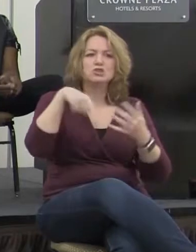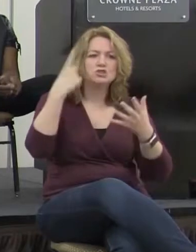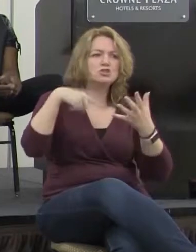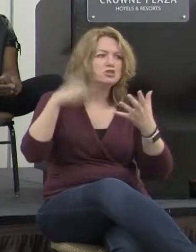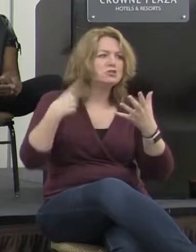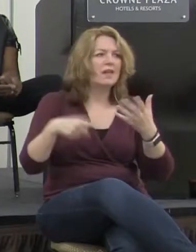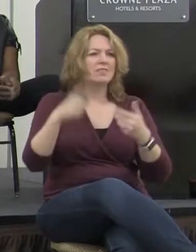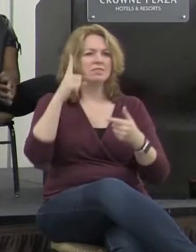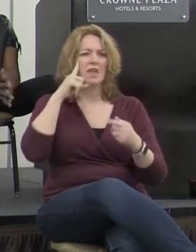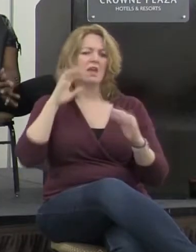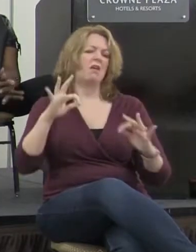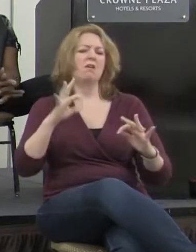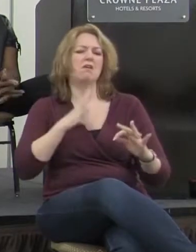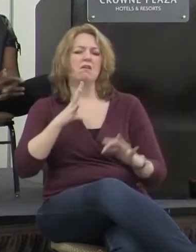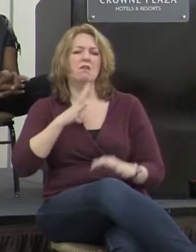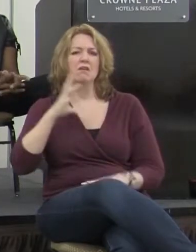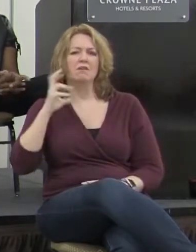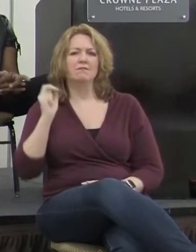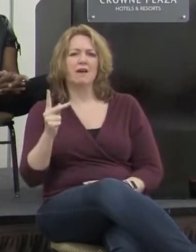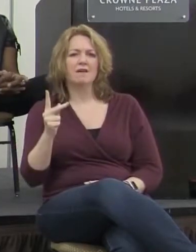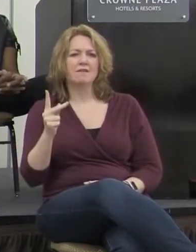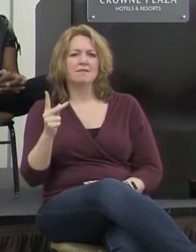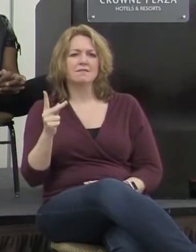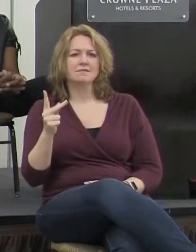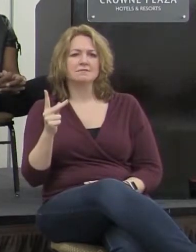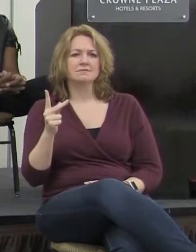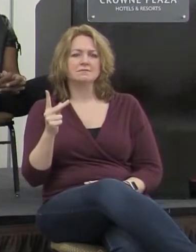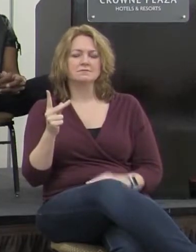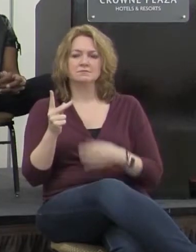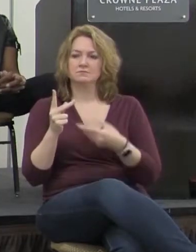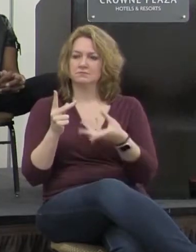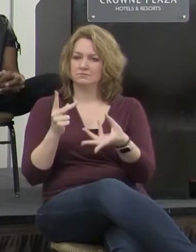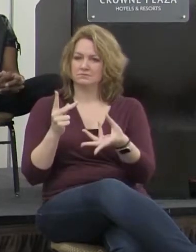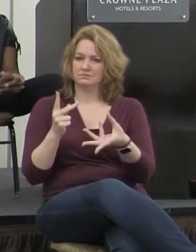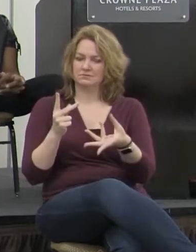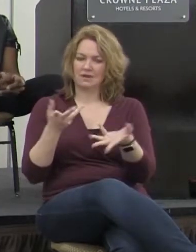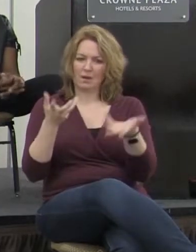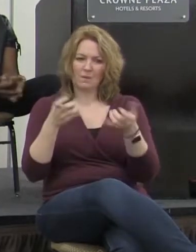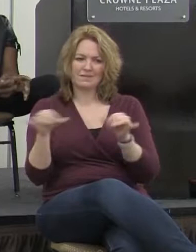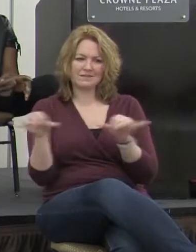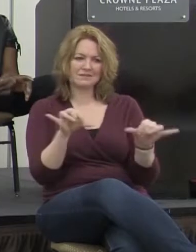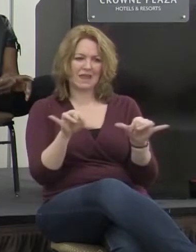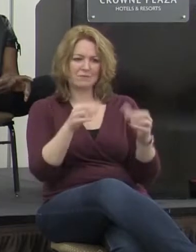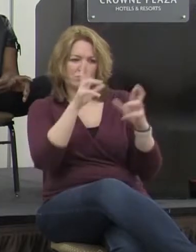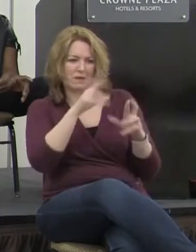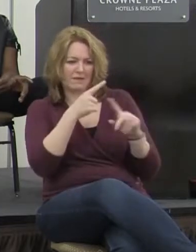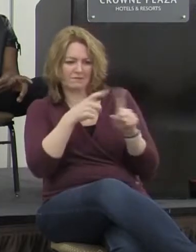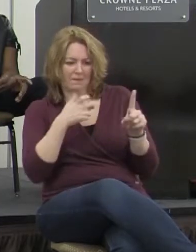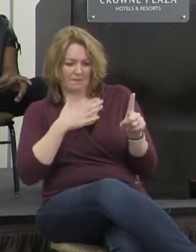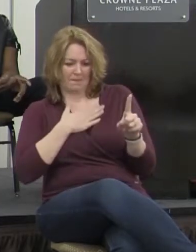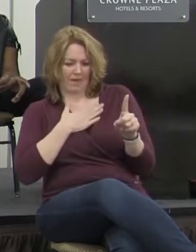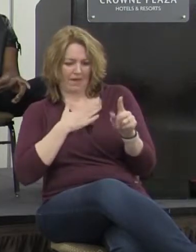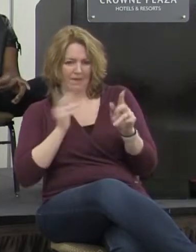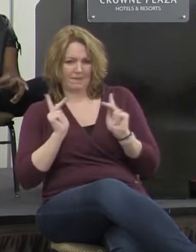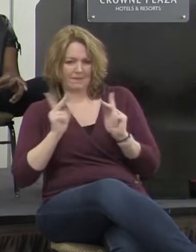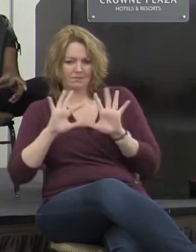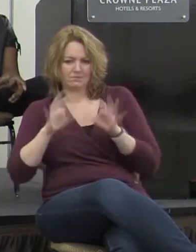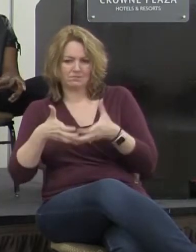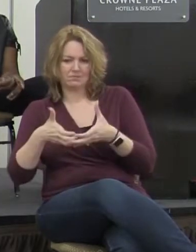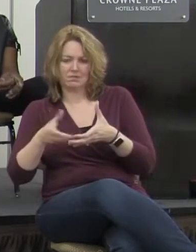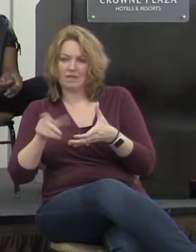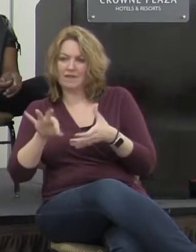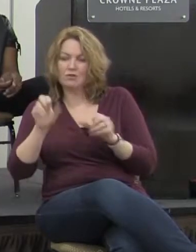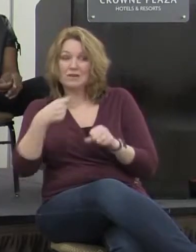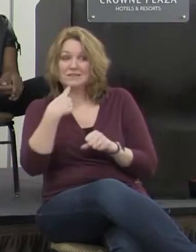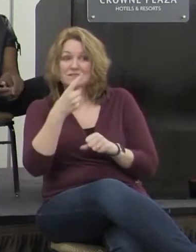and think it's perfectly fine. I want that kind of same respect from my people. If you